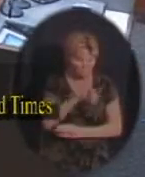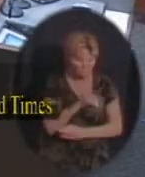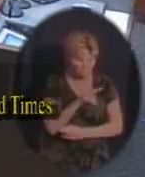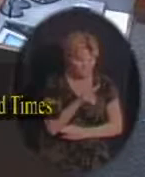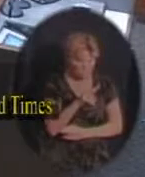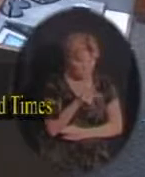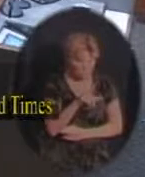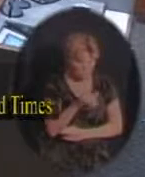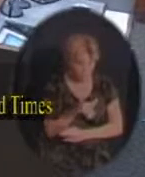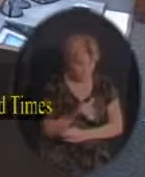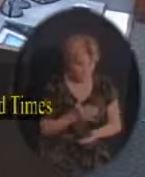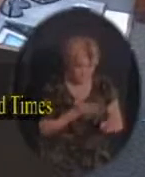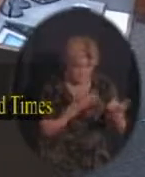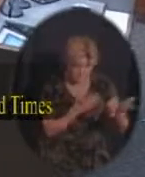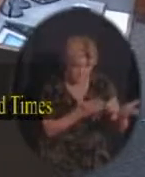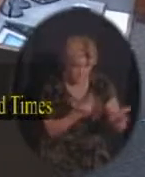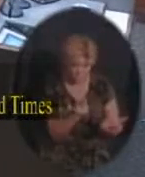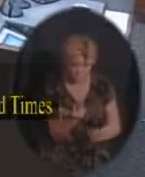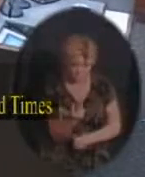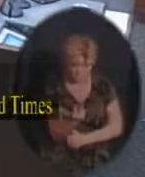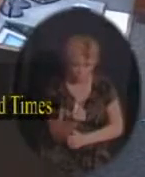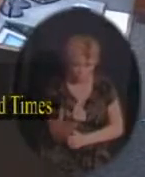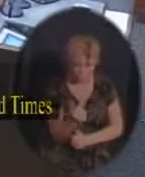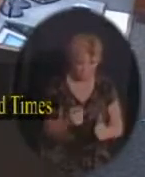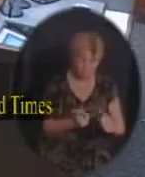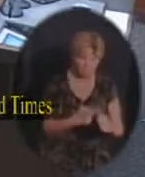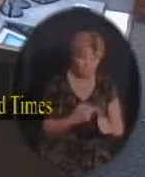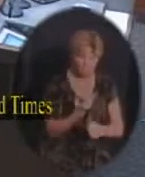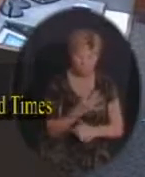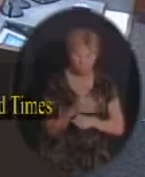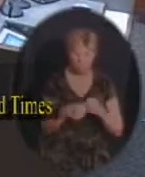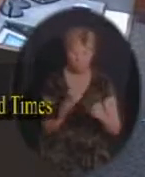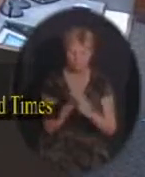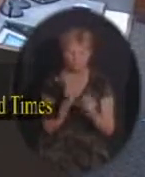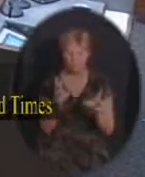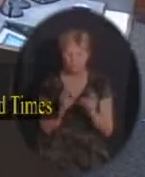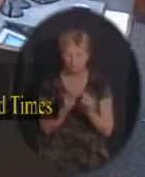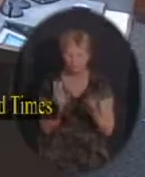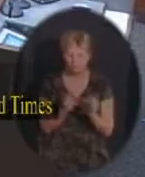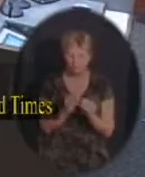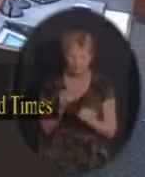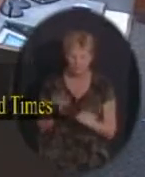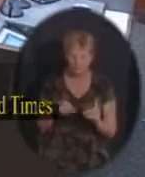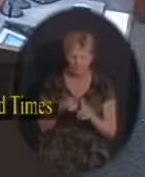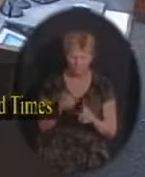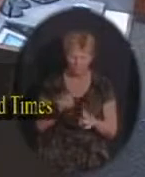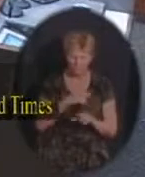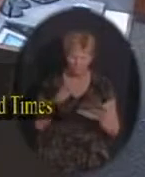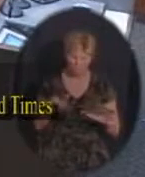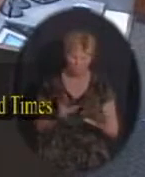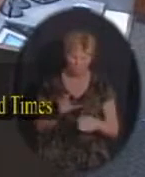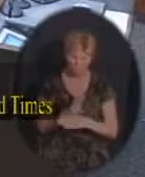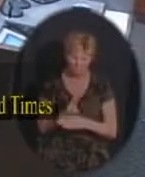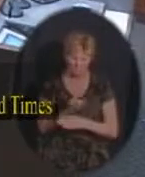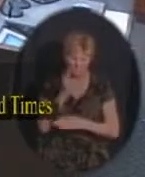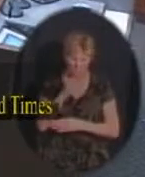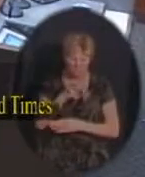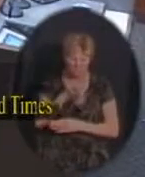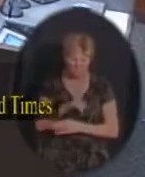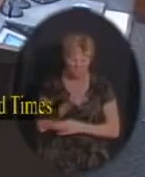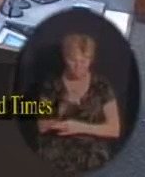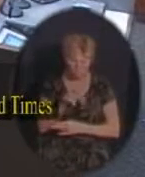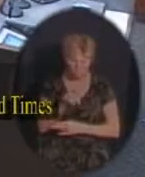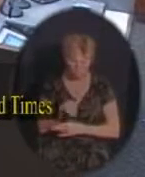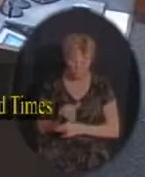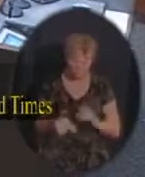This would be our first of the year meeting, I believe, and we would do our business for July as well as the traditional beginning of